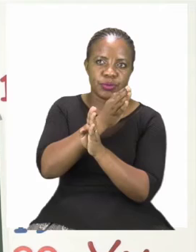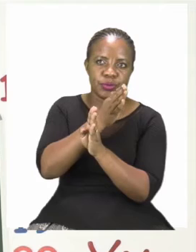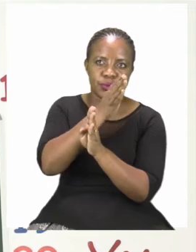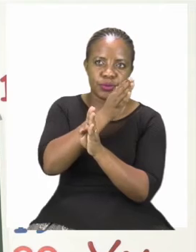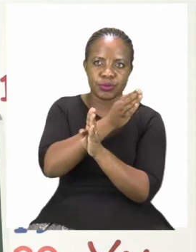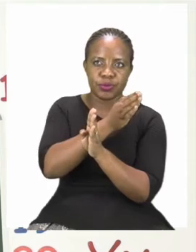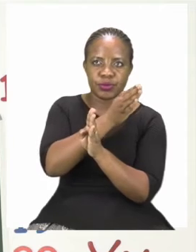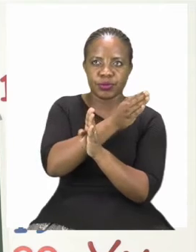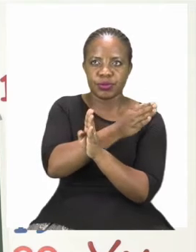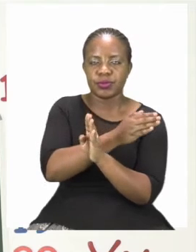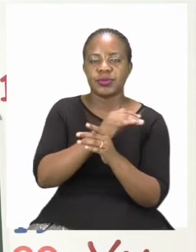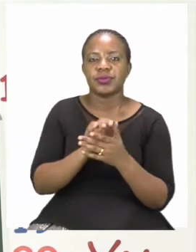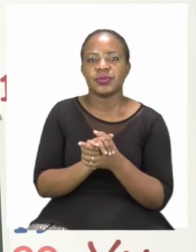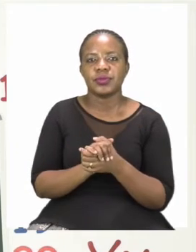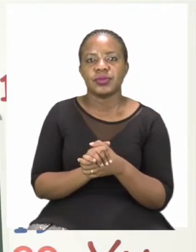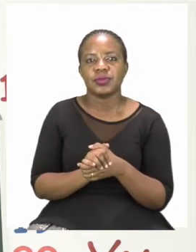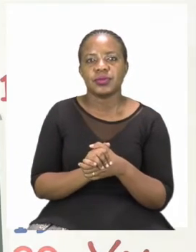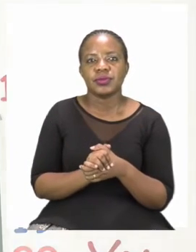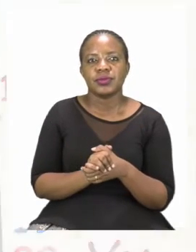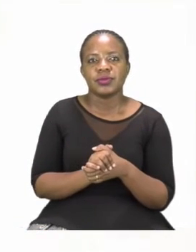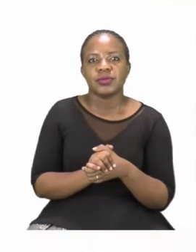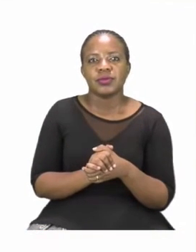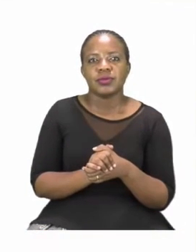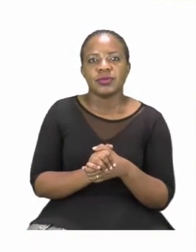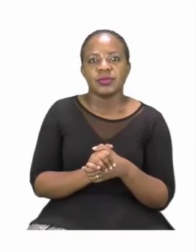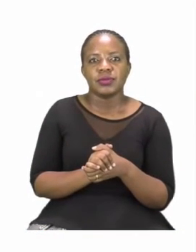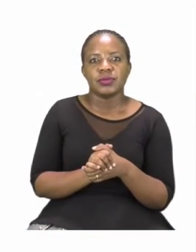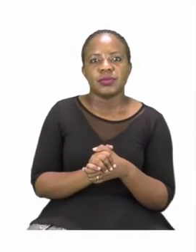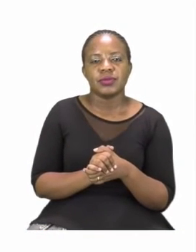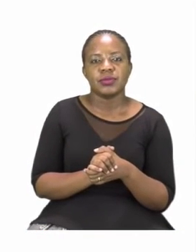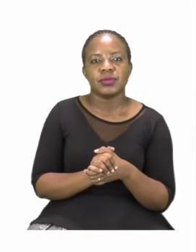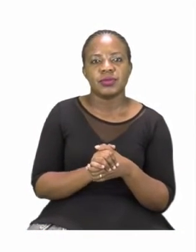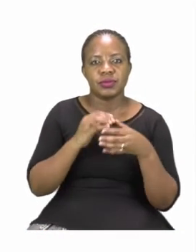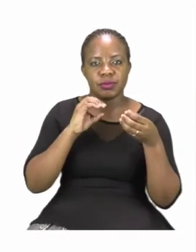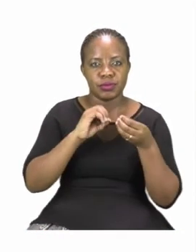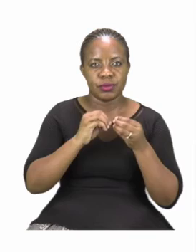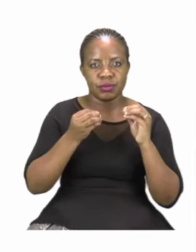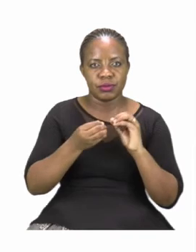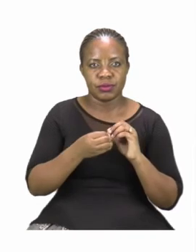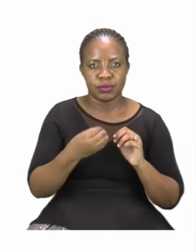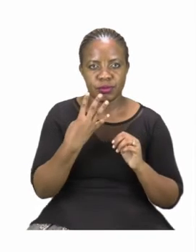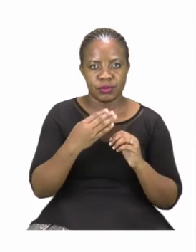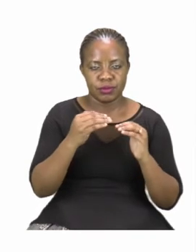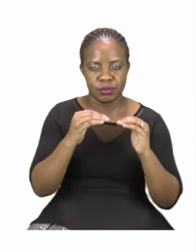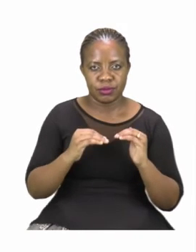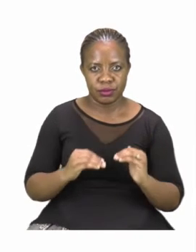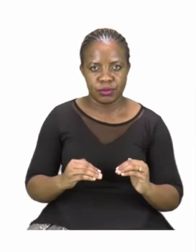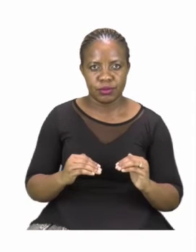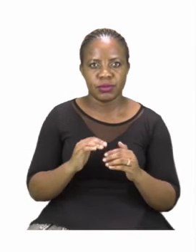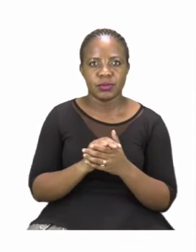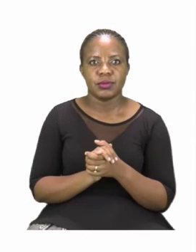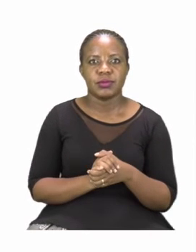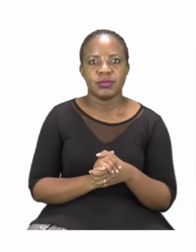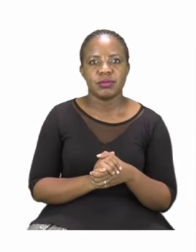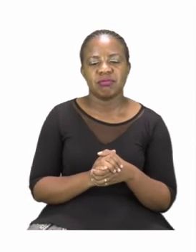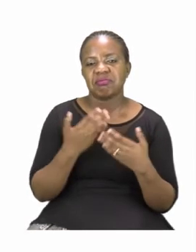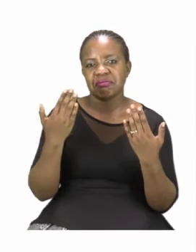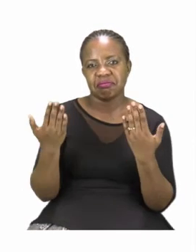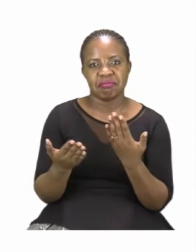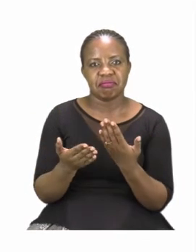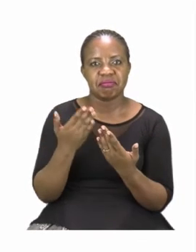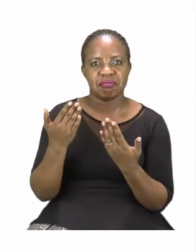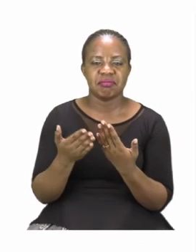to receive daily updates. Proudly sponsored by Ministry of Education, Arts and Culture, Namibian Community Trust,